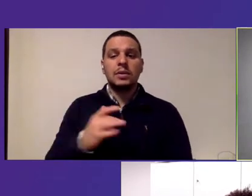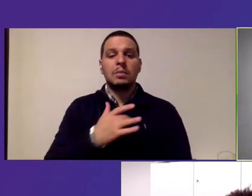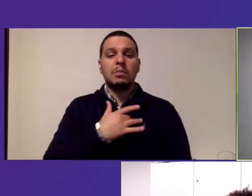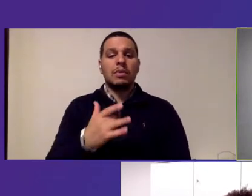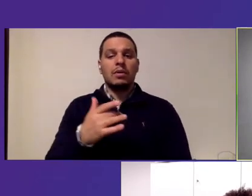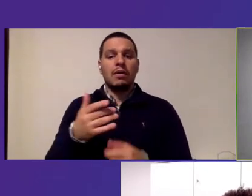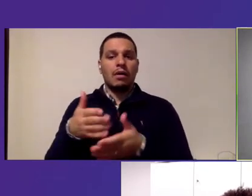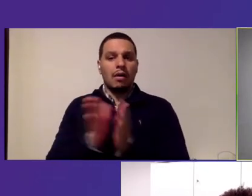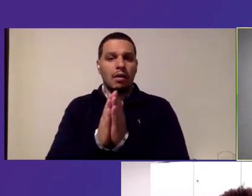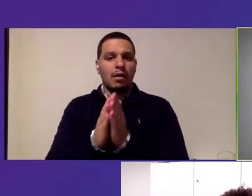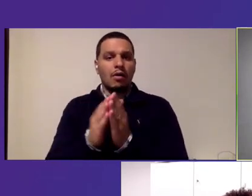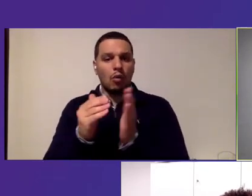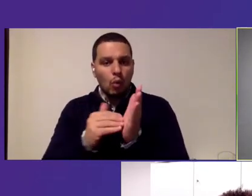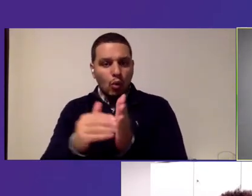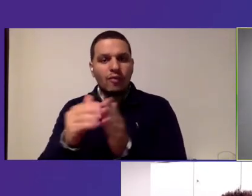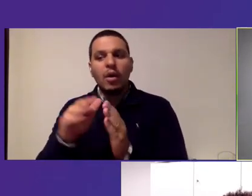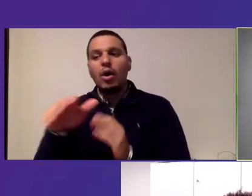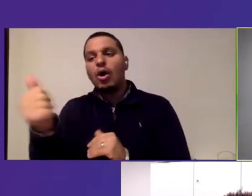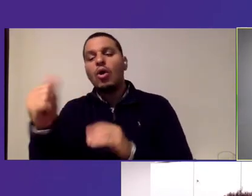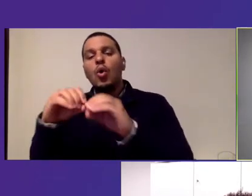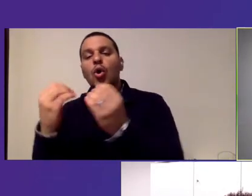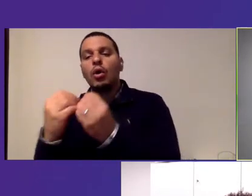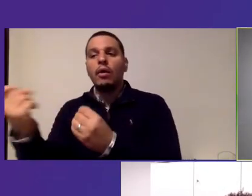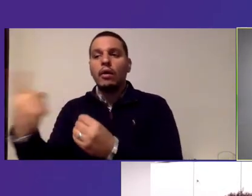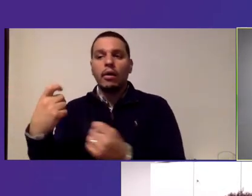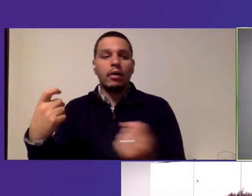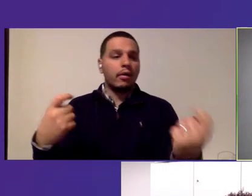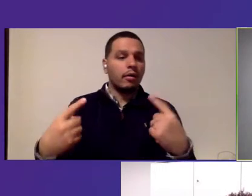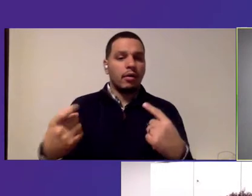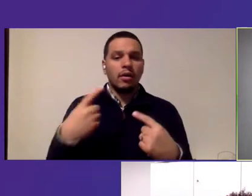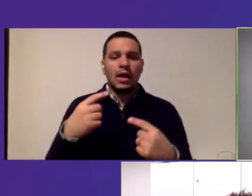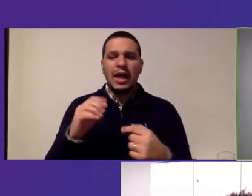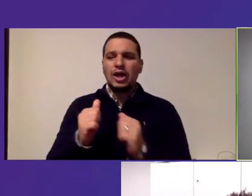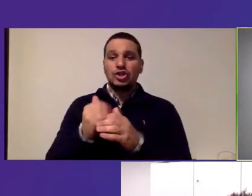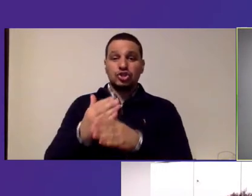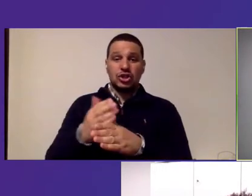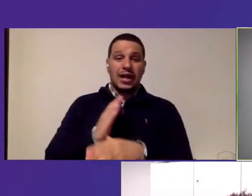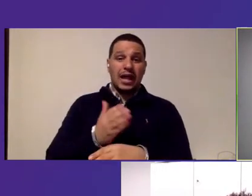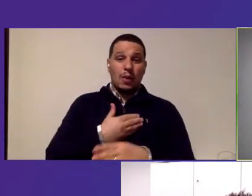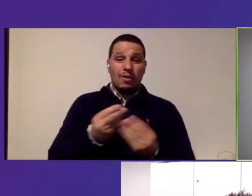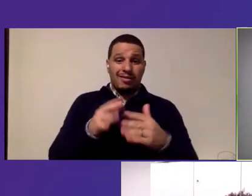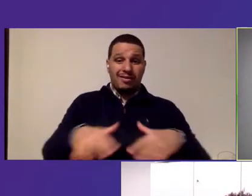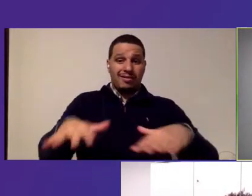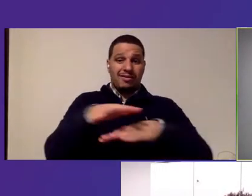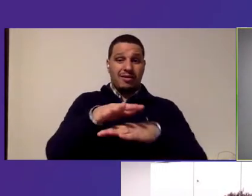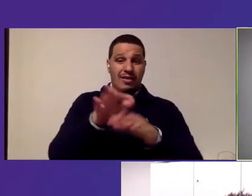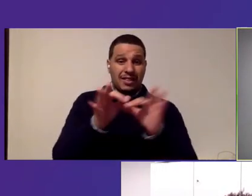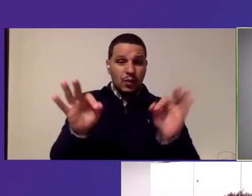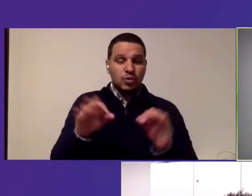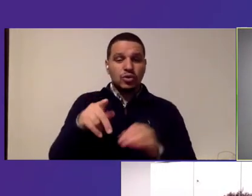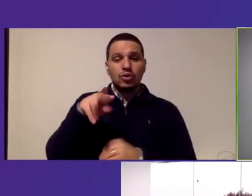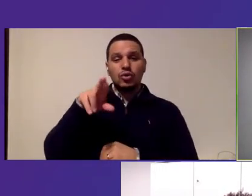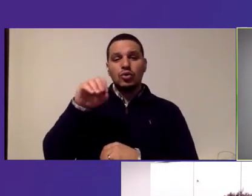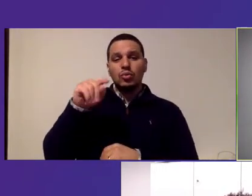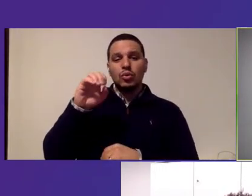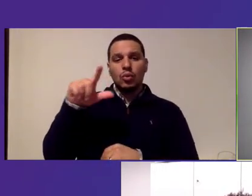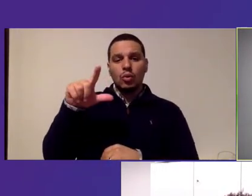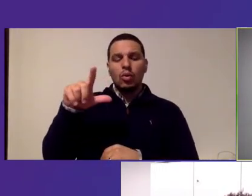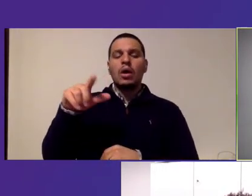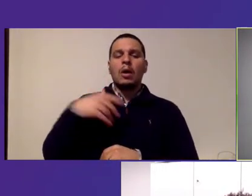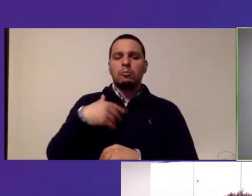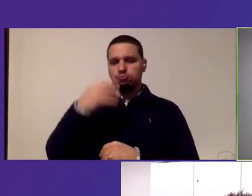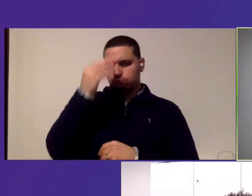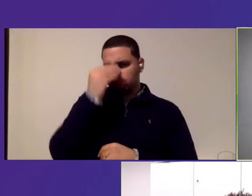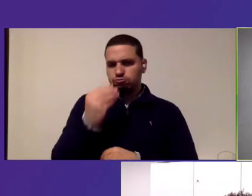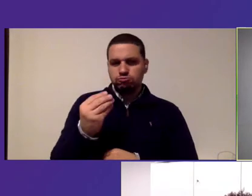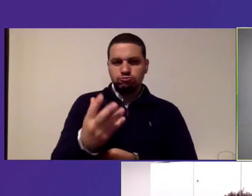artists and arts organizations to share our land acknowledgement language or our protocols. I want to address this because it's